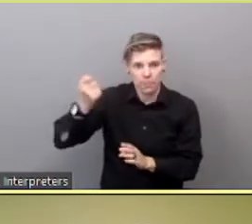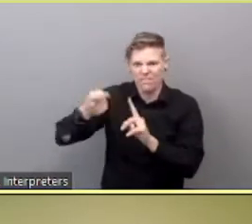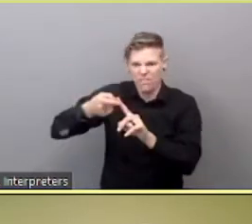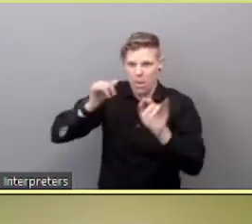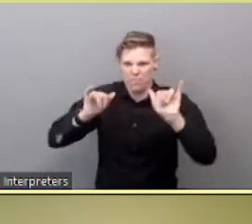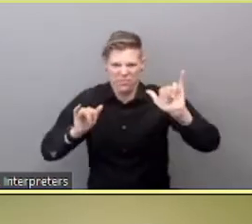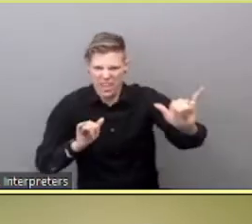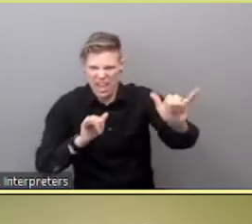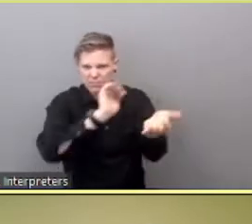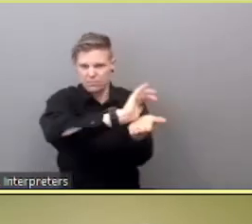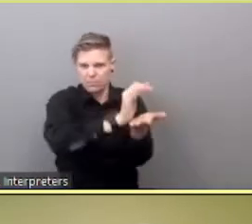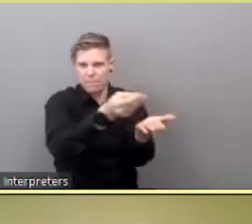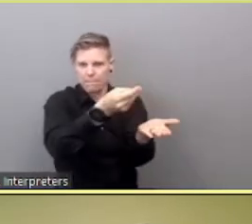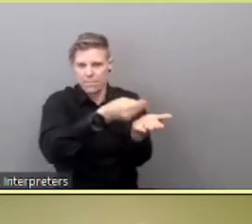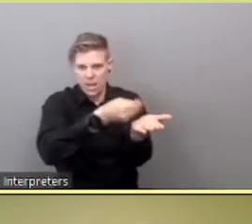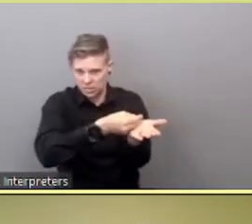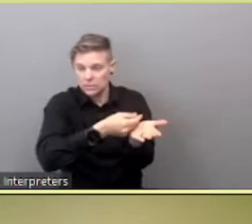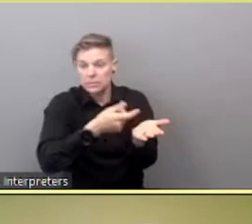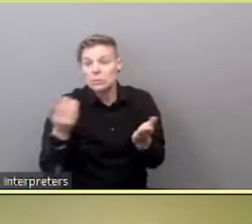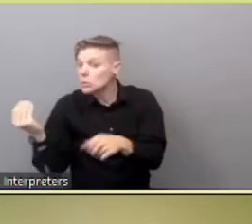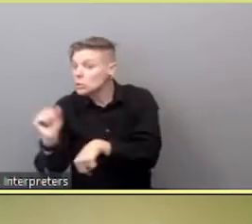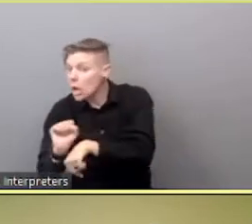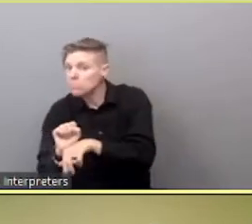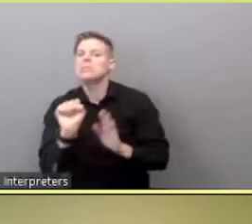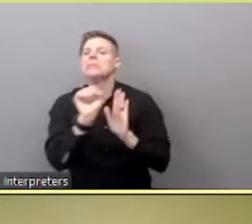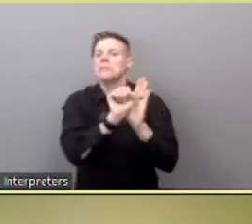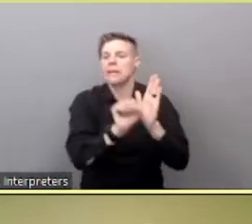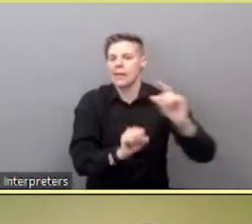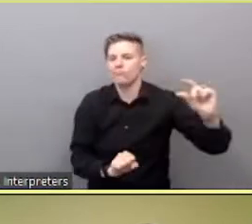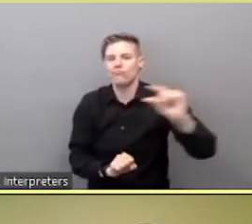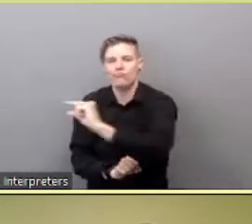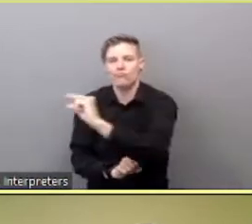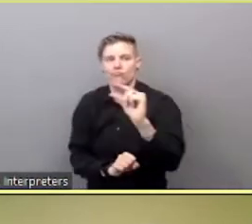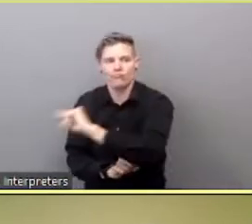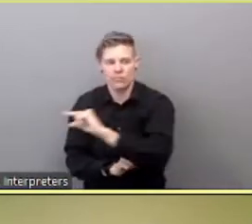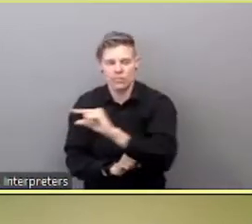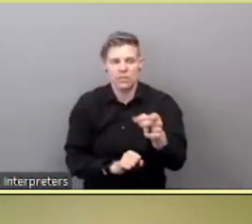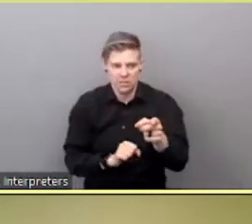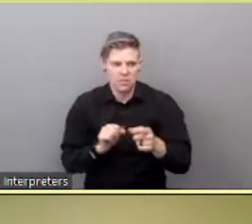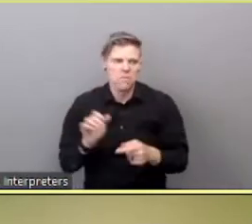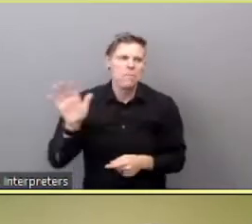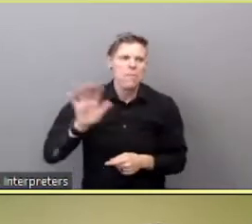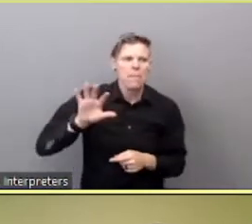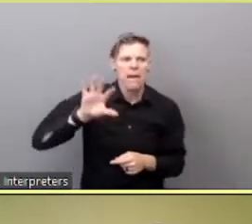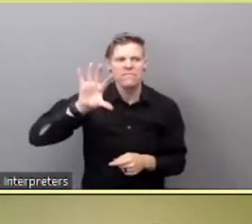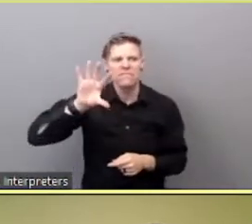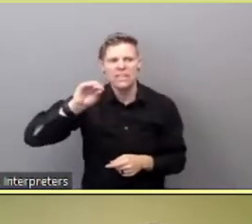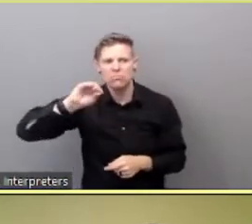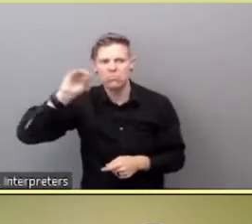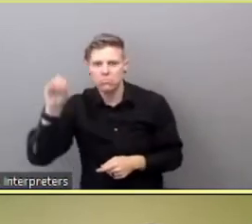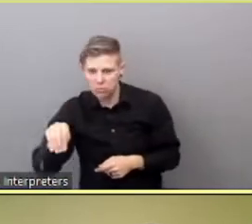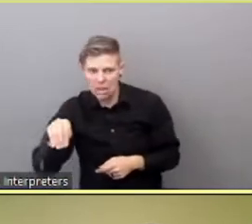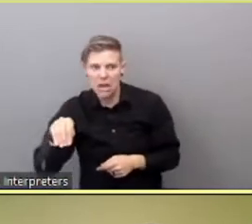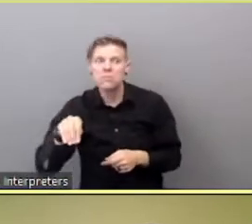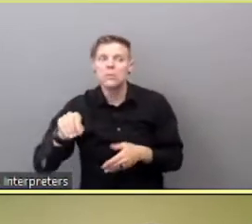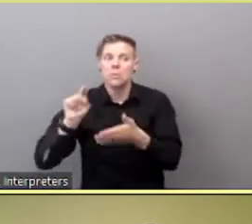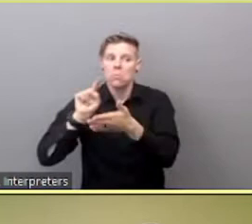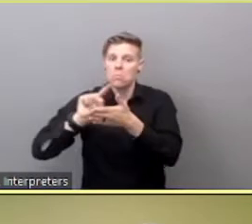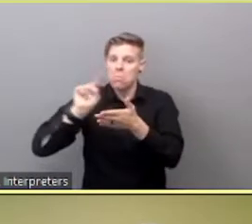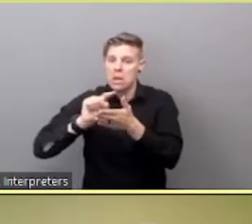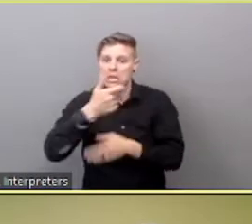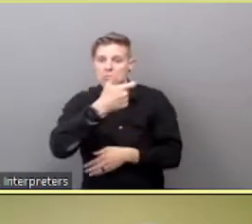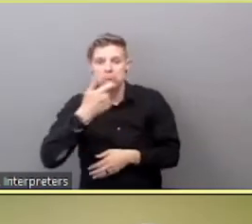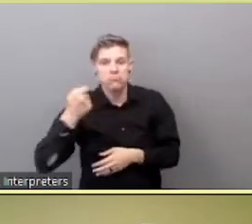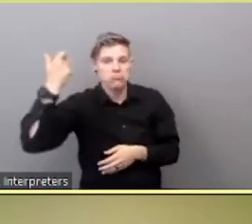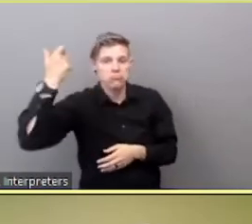are on federal extended benefits, 50% of their weekly benefits are coming from the trust fund, and the other 50%